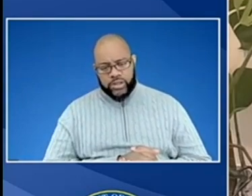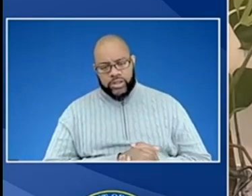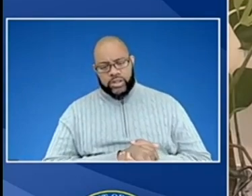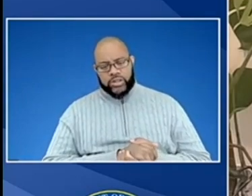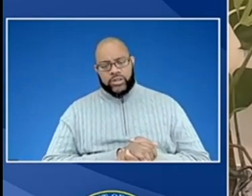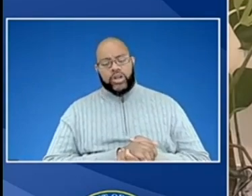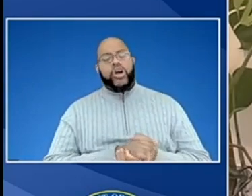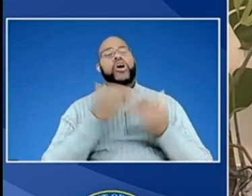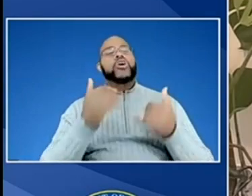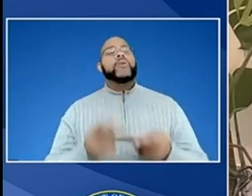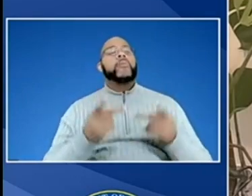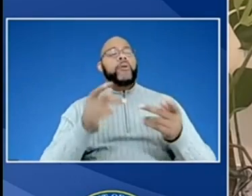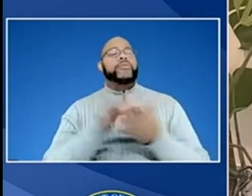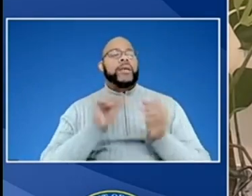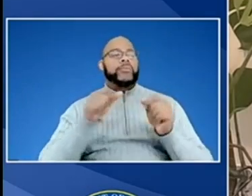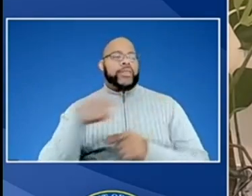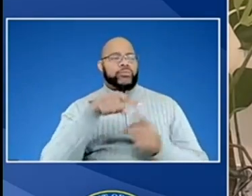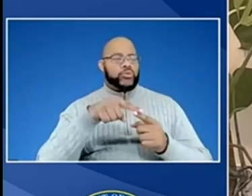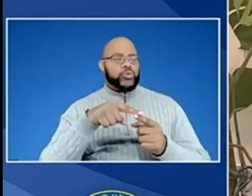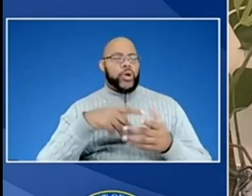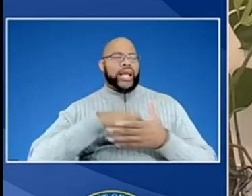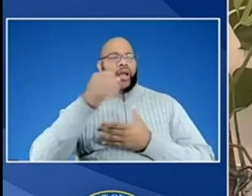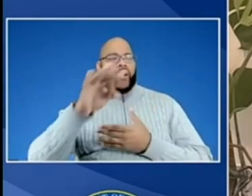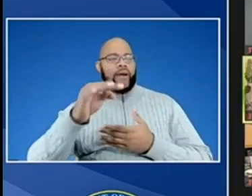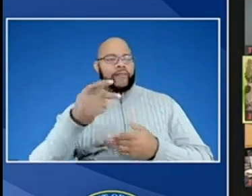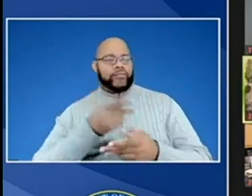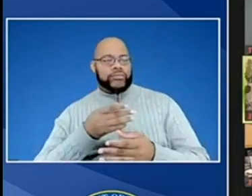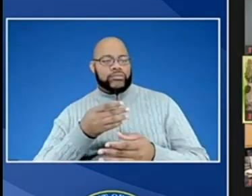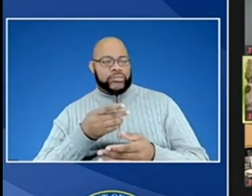current proposals that would enable them to get out of default.